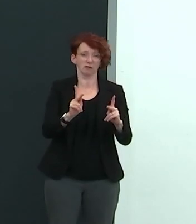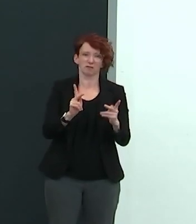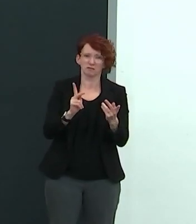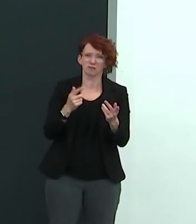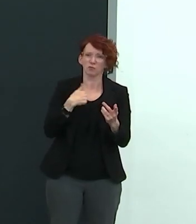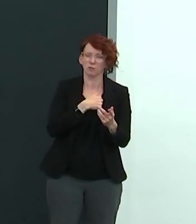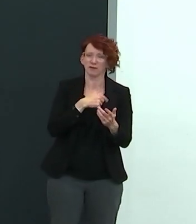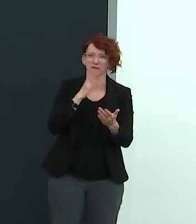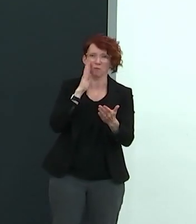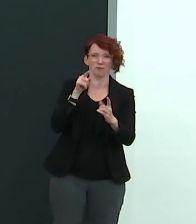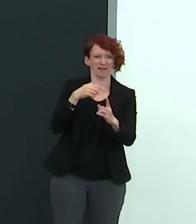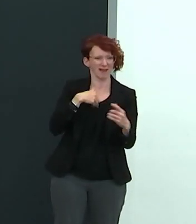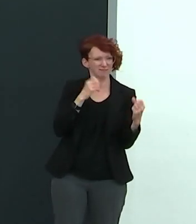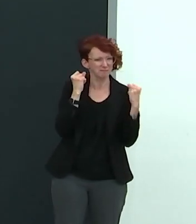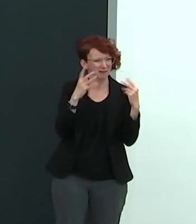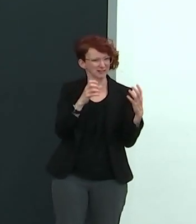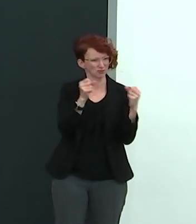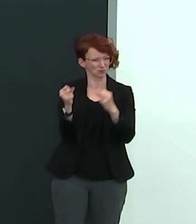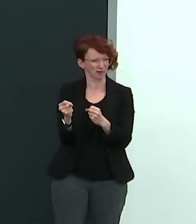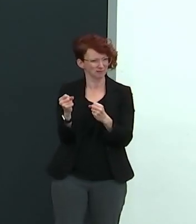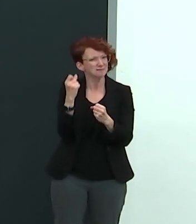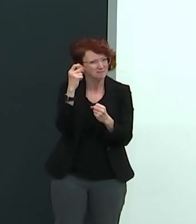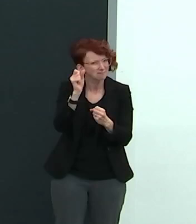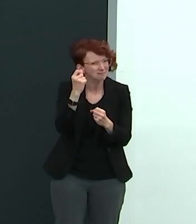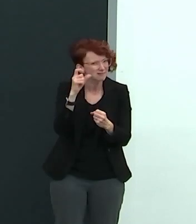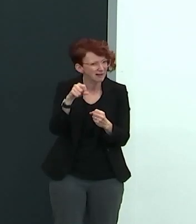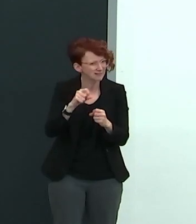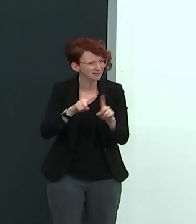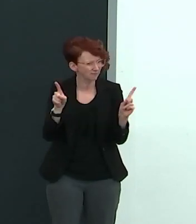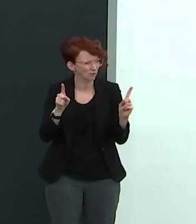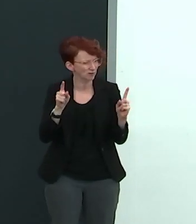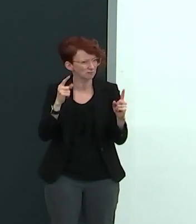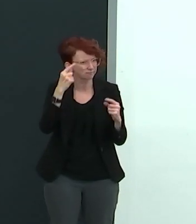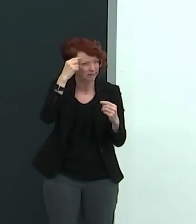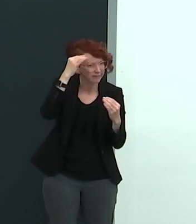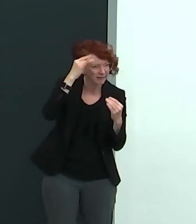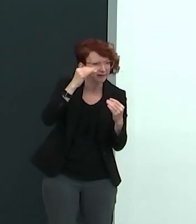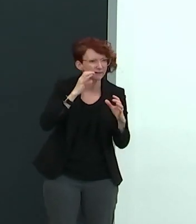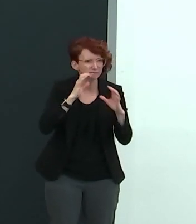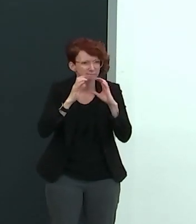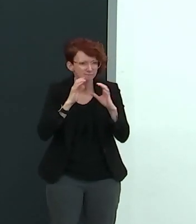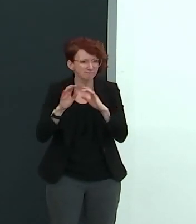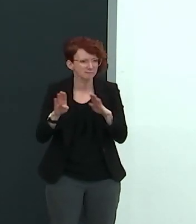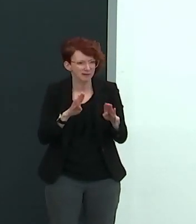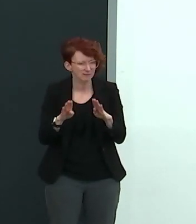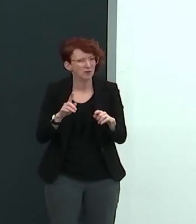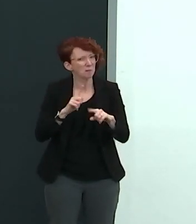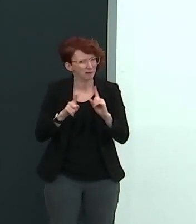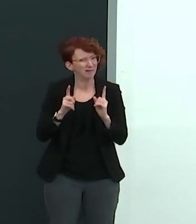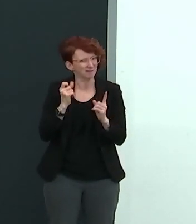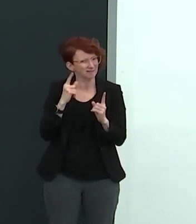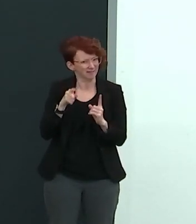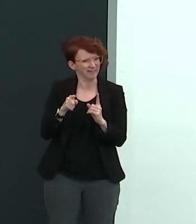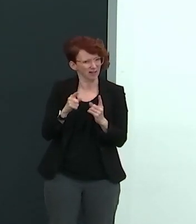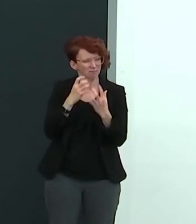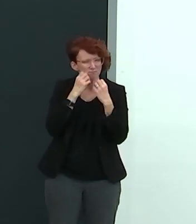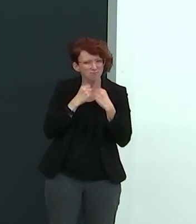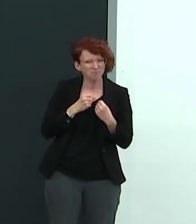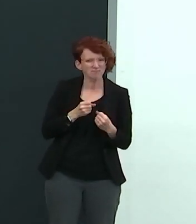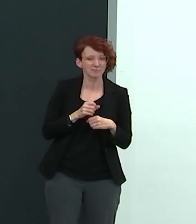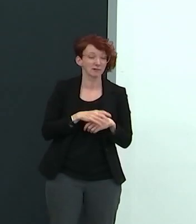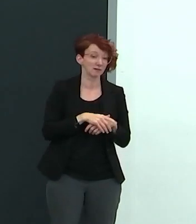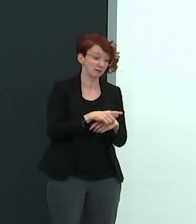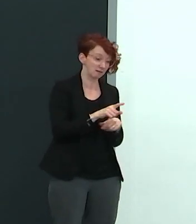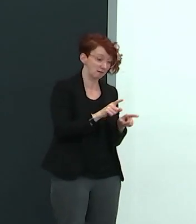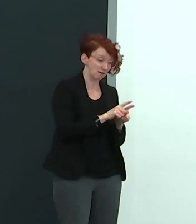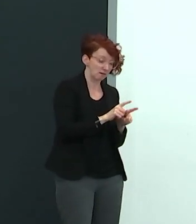numerous strengths that come with these differences. Individuals with autism can often identify patterns and trends and find the small errors